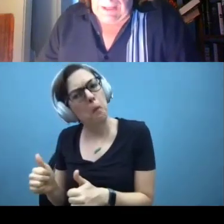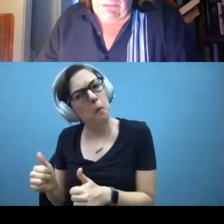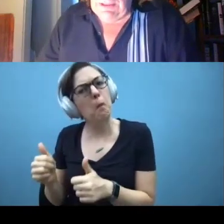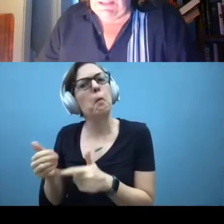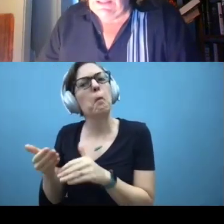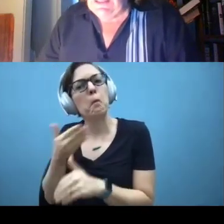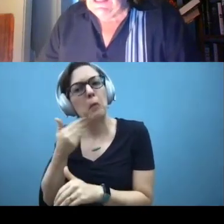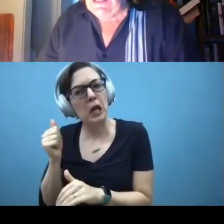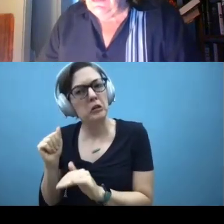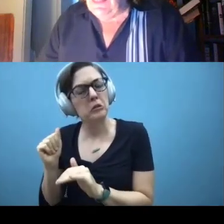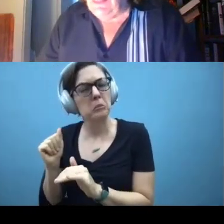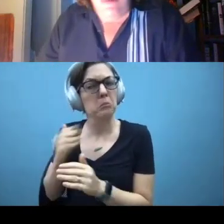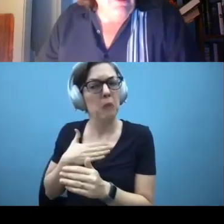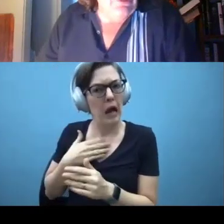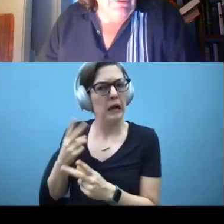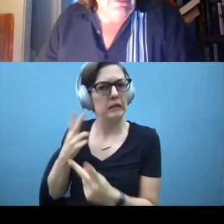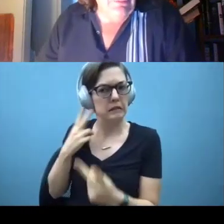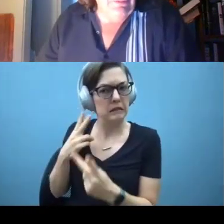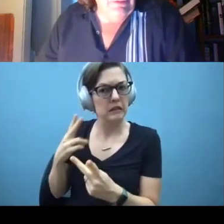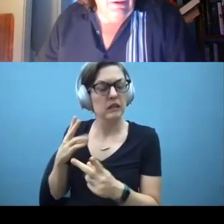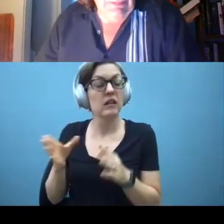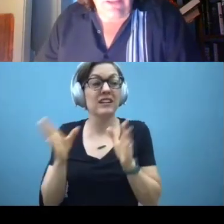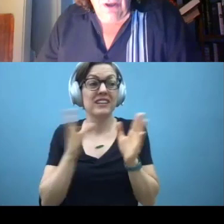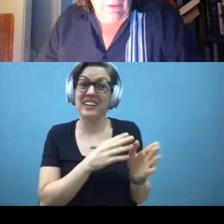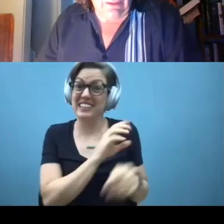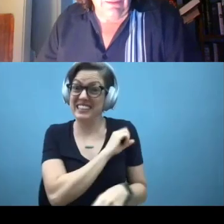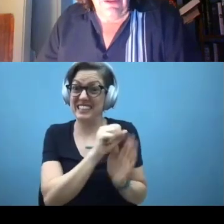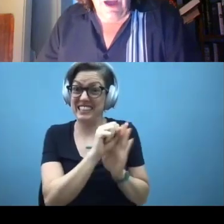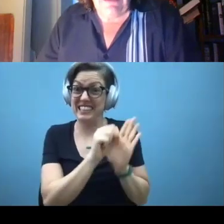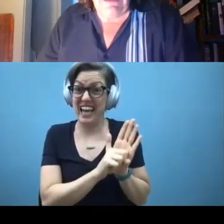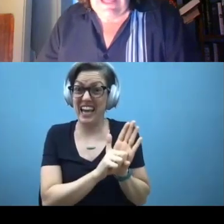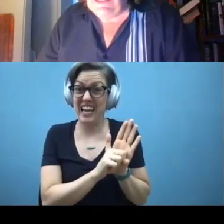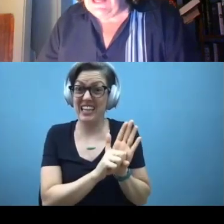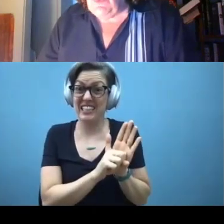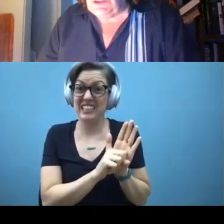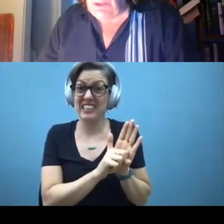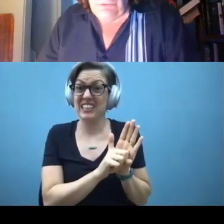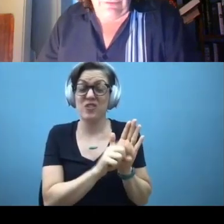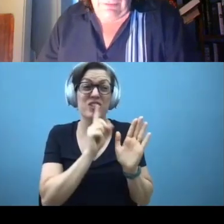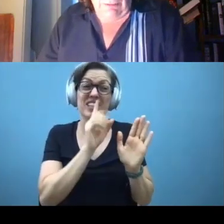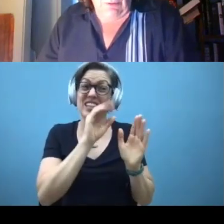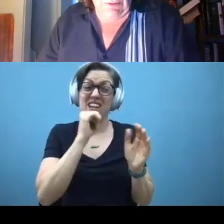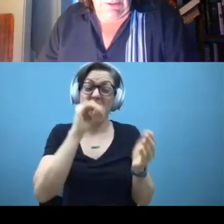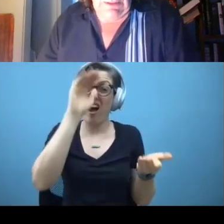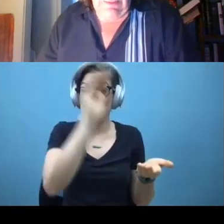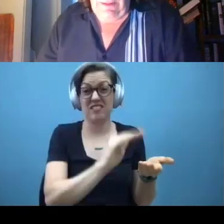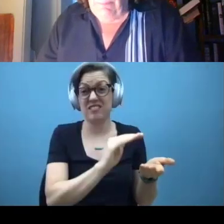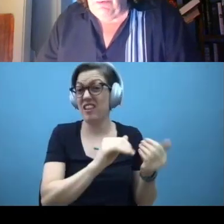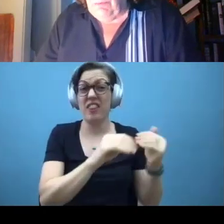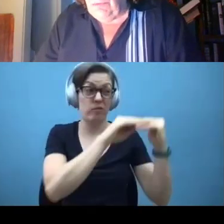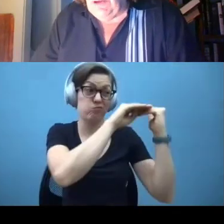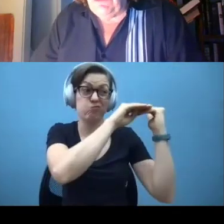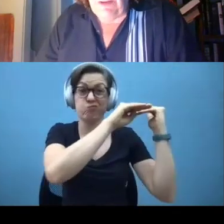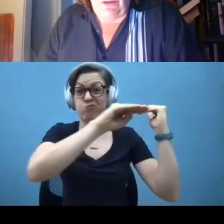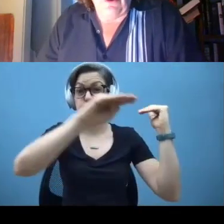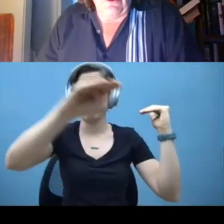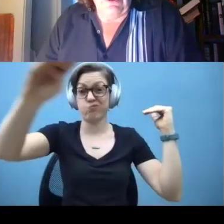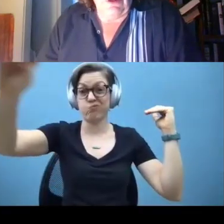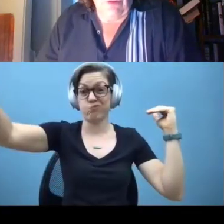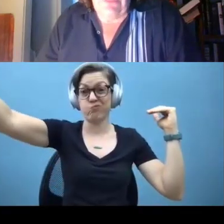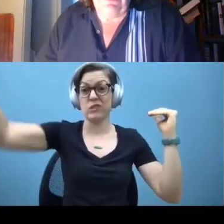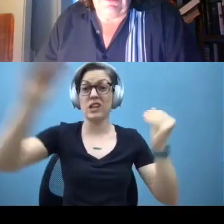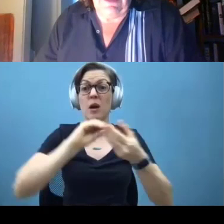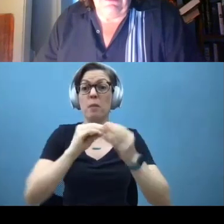least what I've seen, is that the numbers are plateauing. They're not getting anywhere close to zero. The number of restraints that